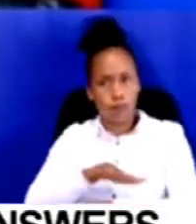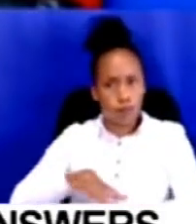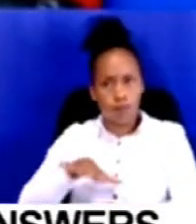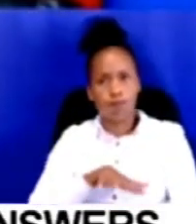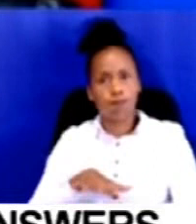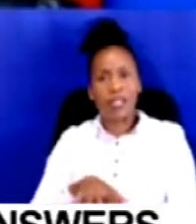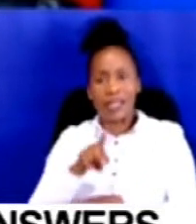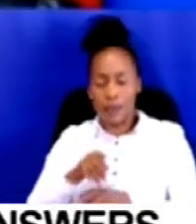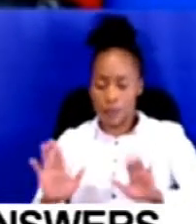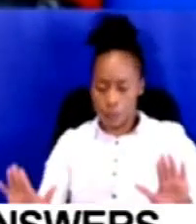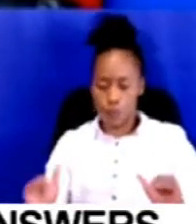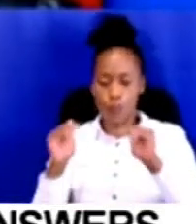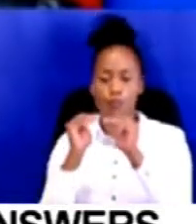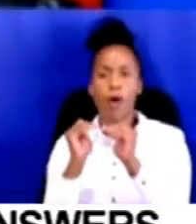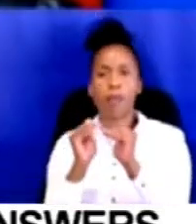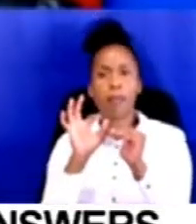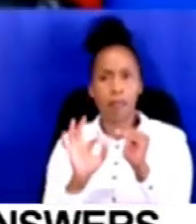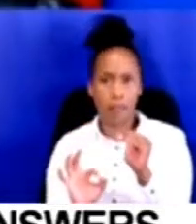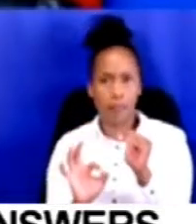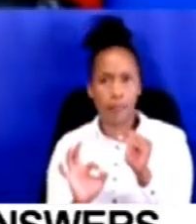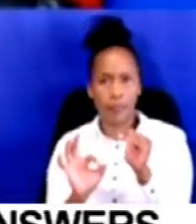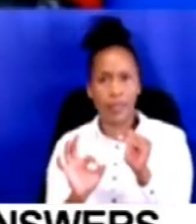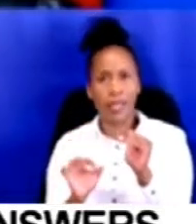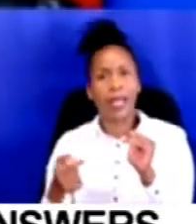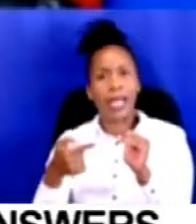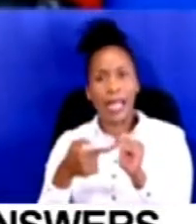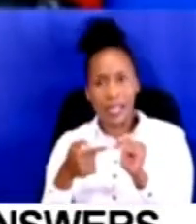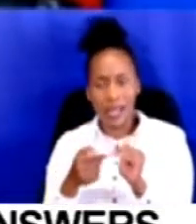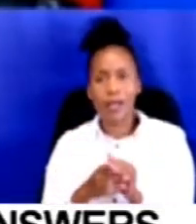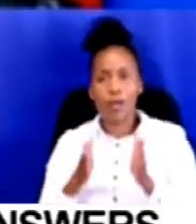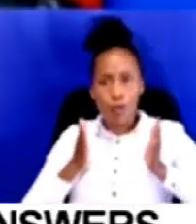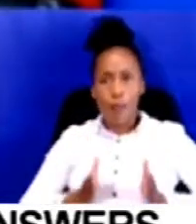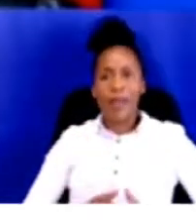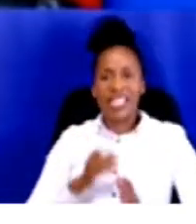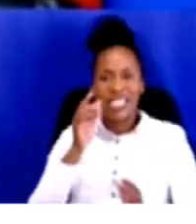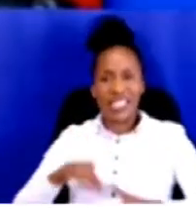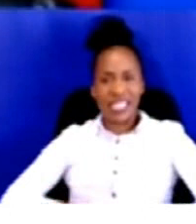the desired standard that safeguards and guarantees human dignity.